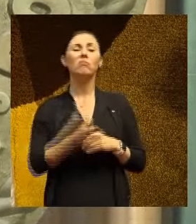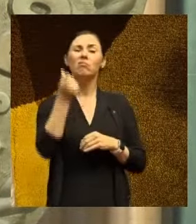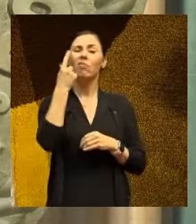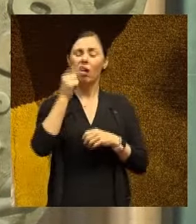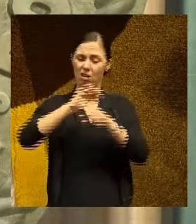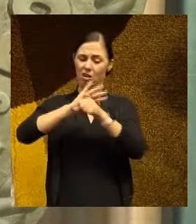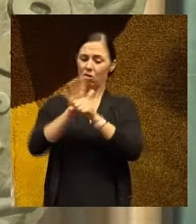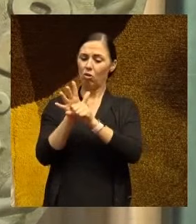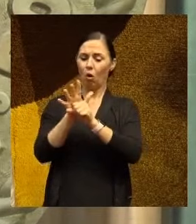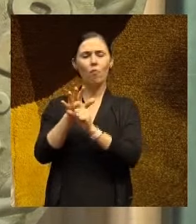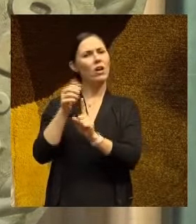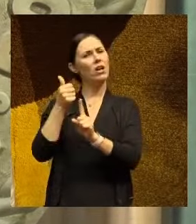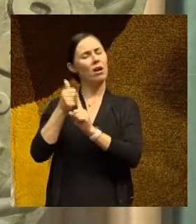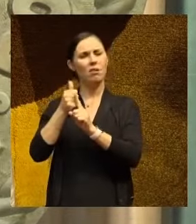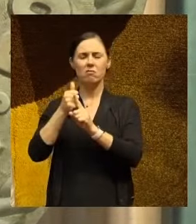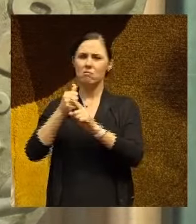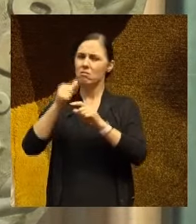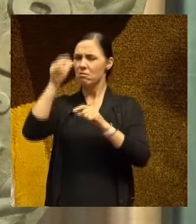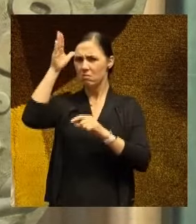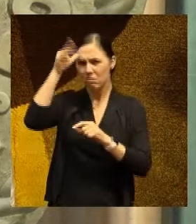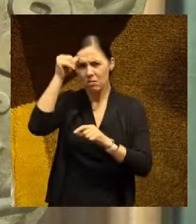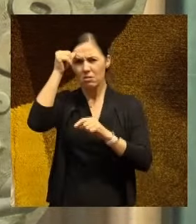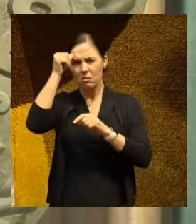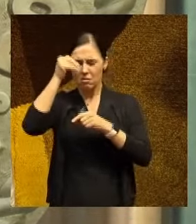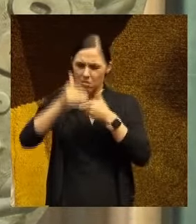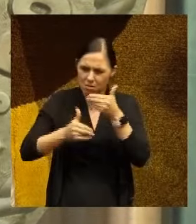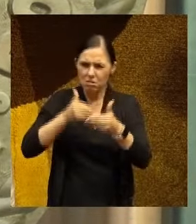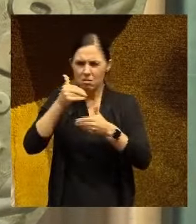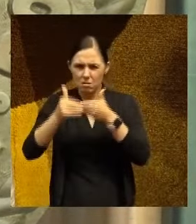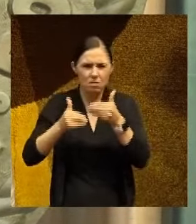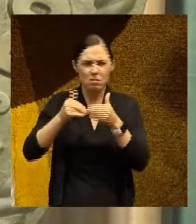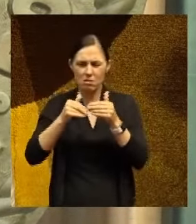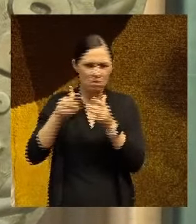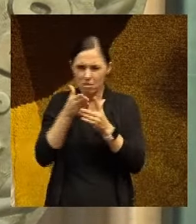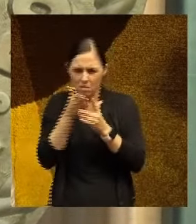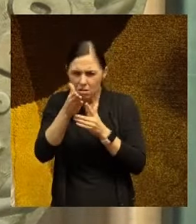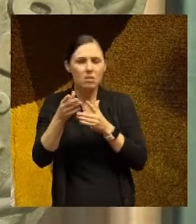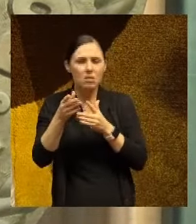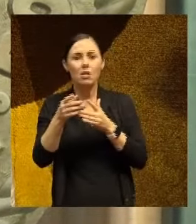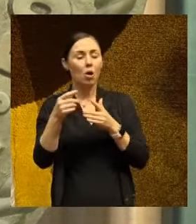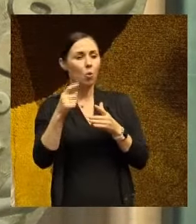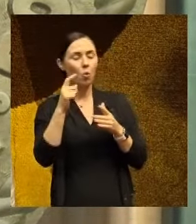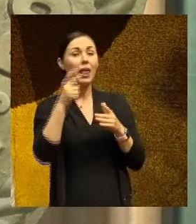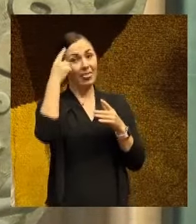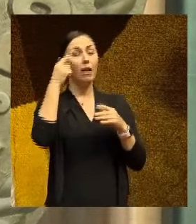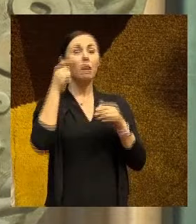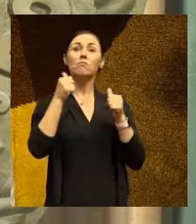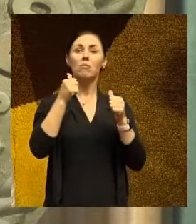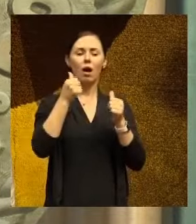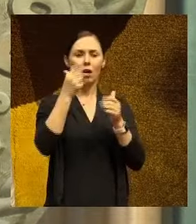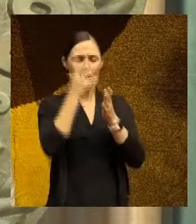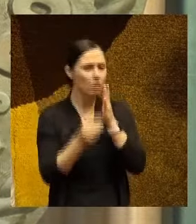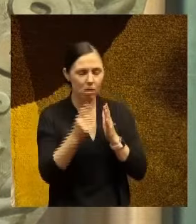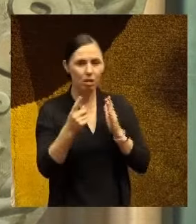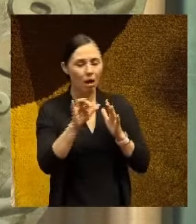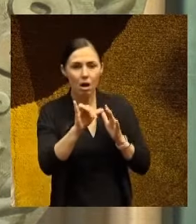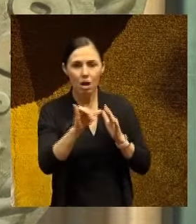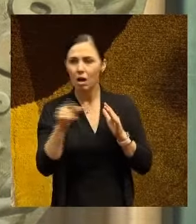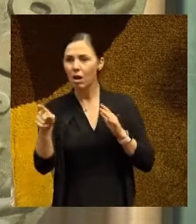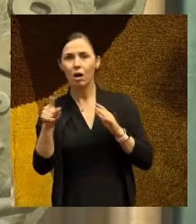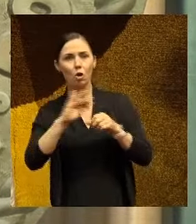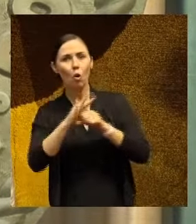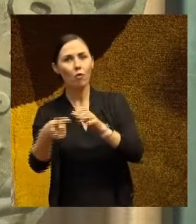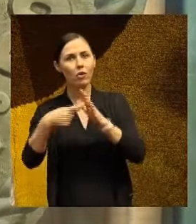relentless in exposing gaps in our healthcare infrastructure, including critical shortages of doctors and